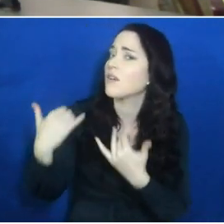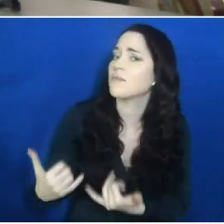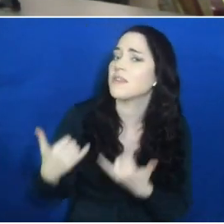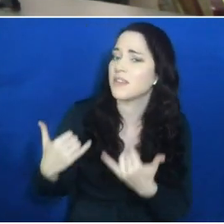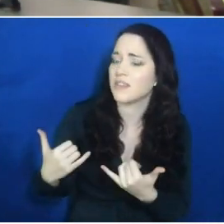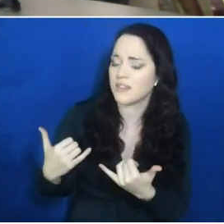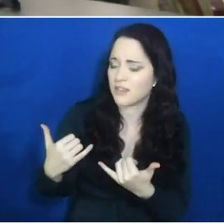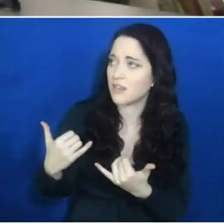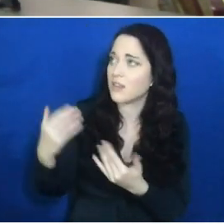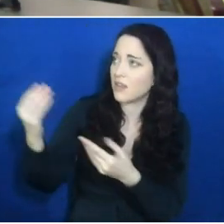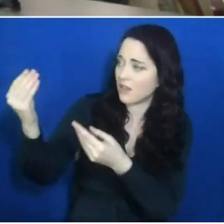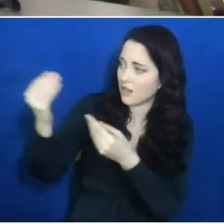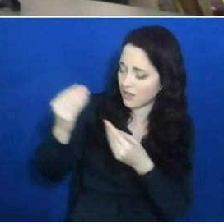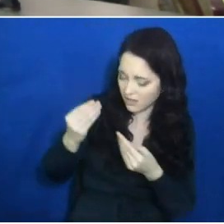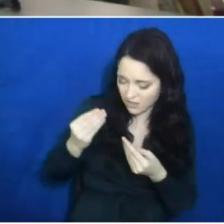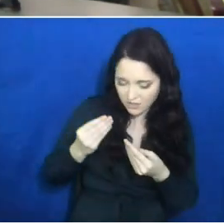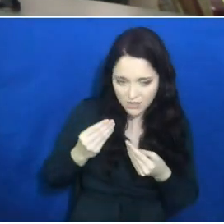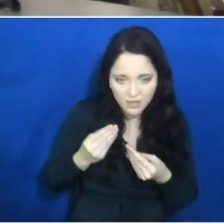gave to me.